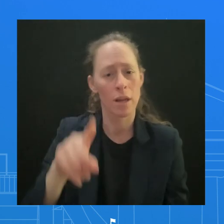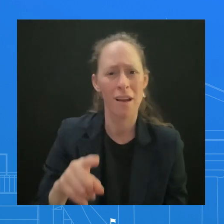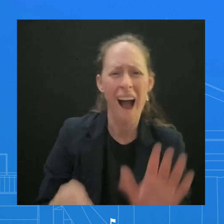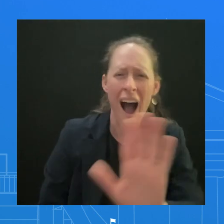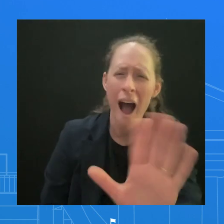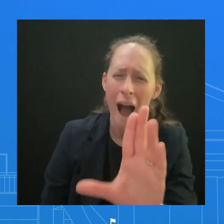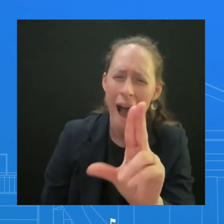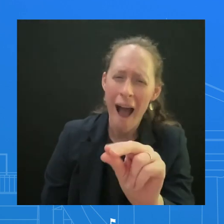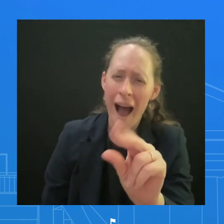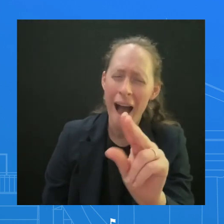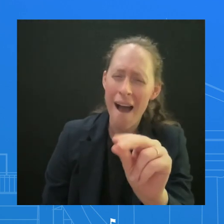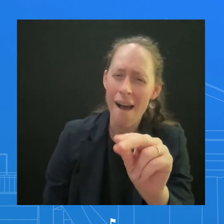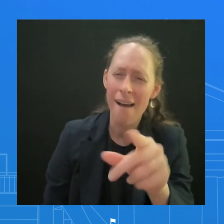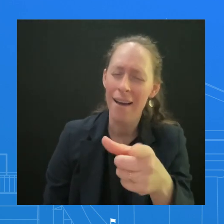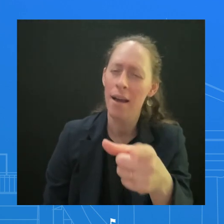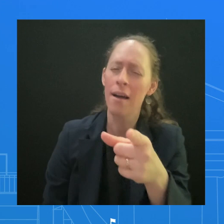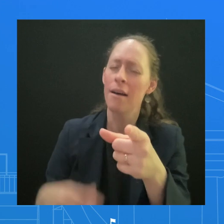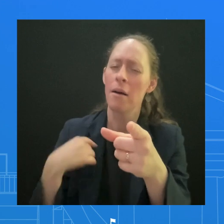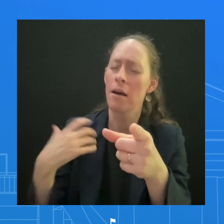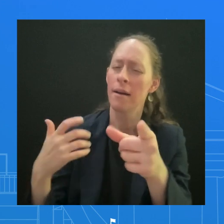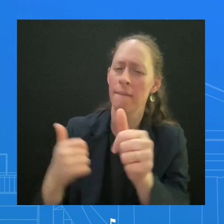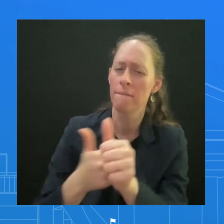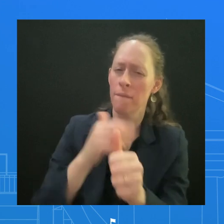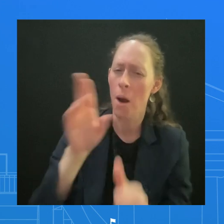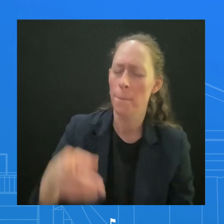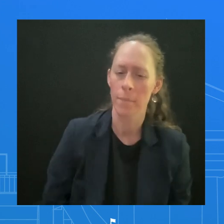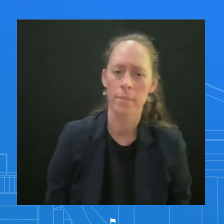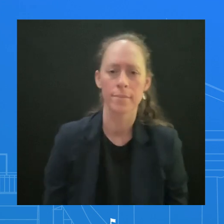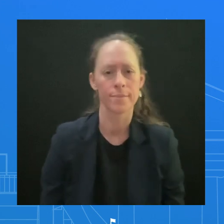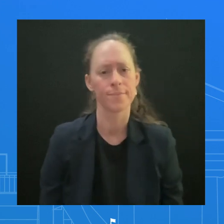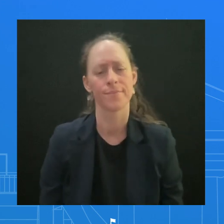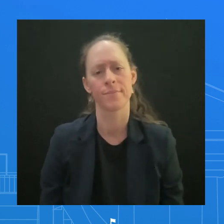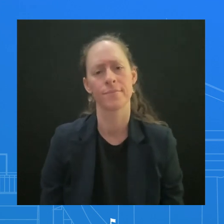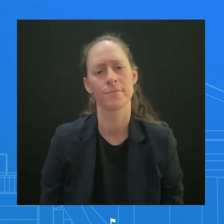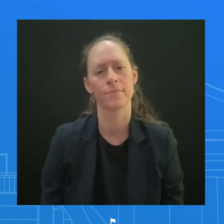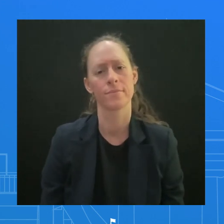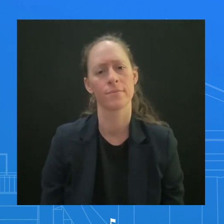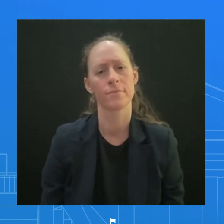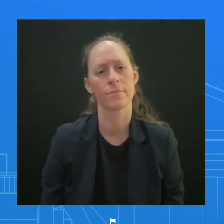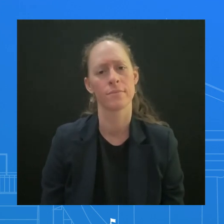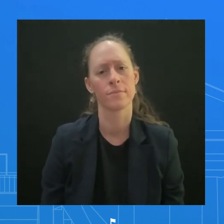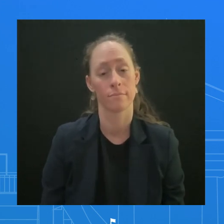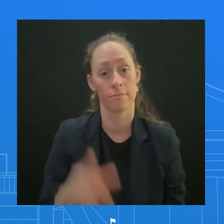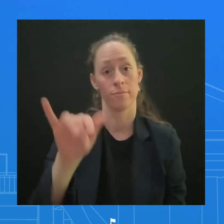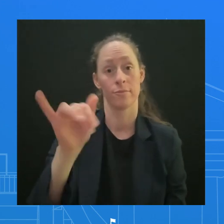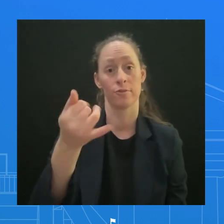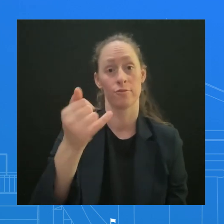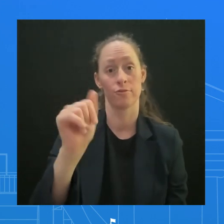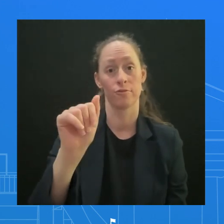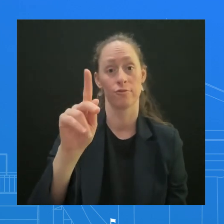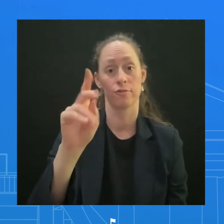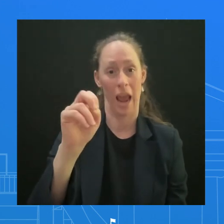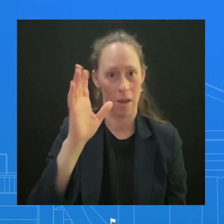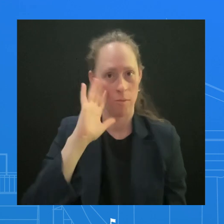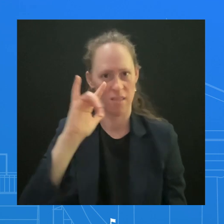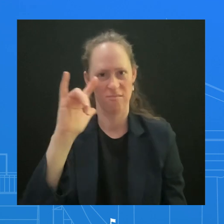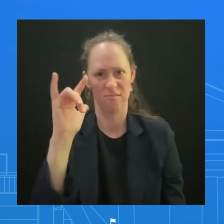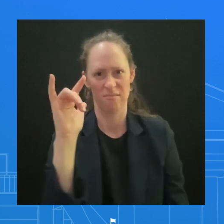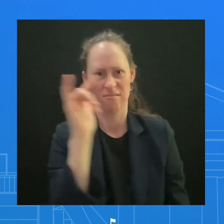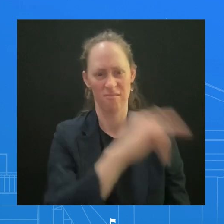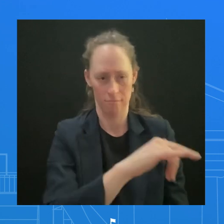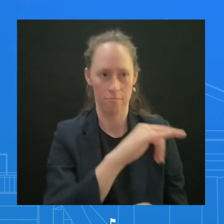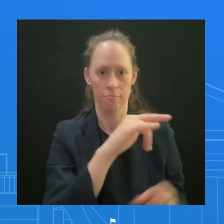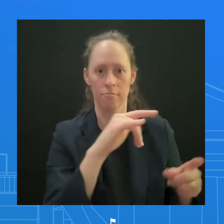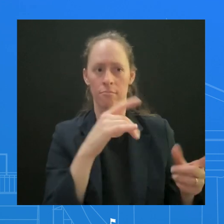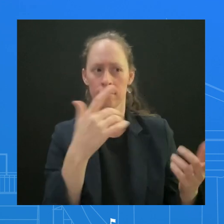travels this weekend, particularly his meetings with the BRICS minus Russia and China officials from Brazil, India, and